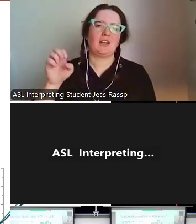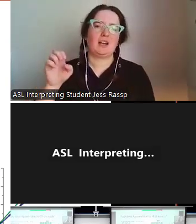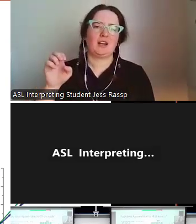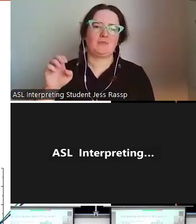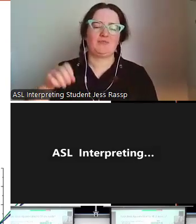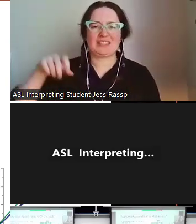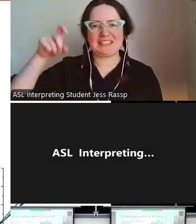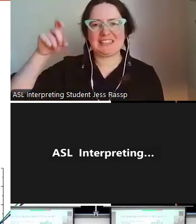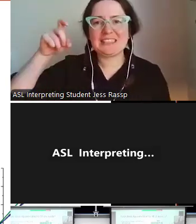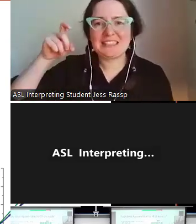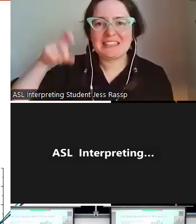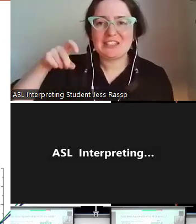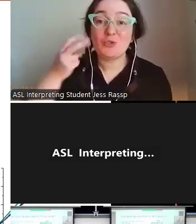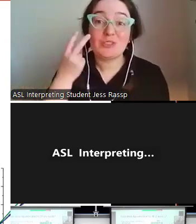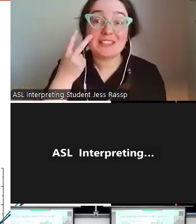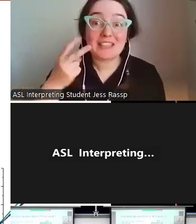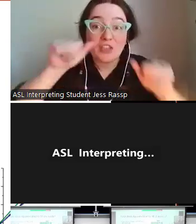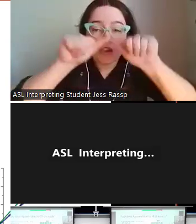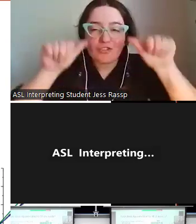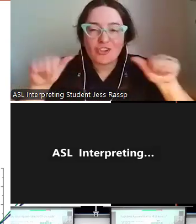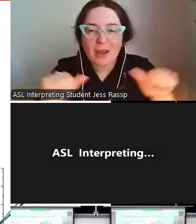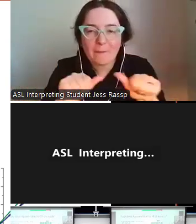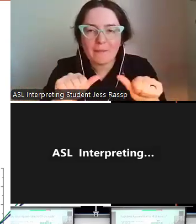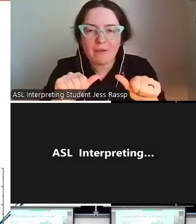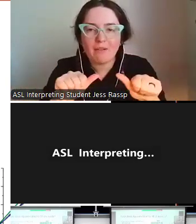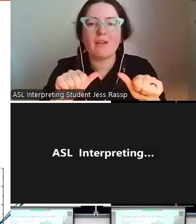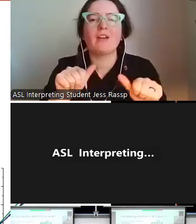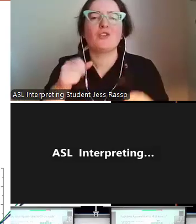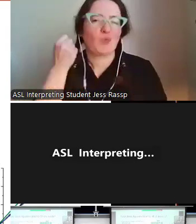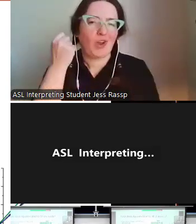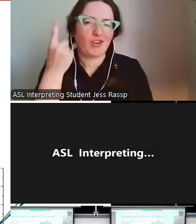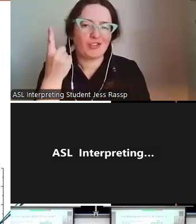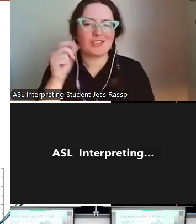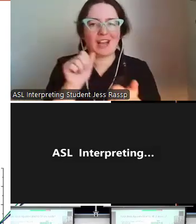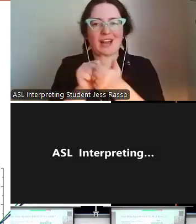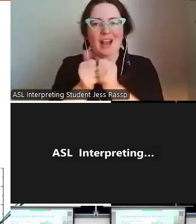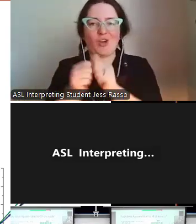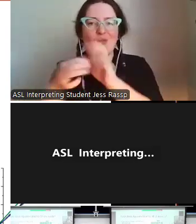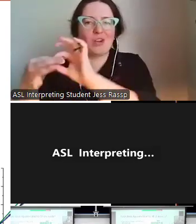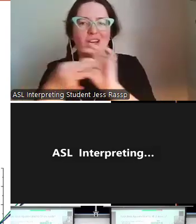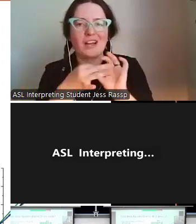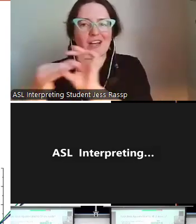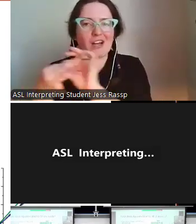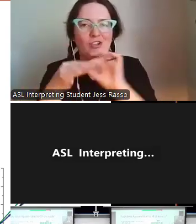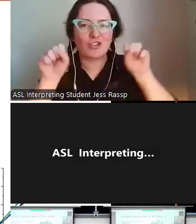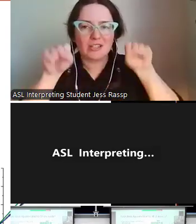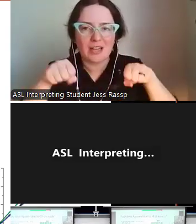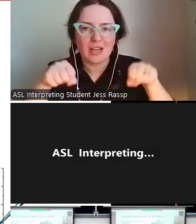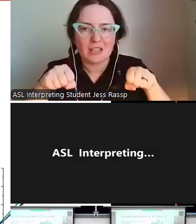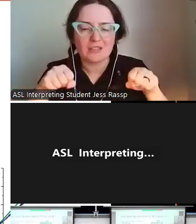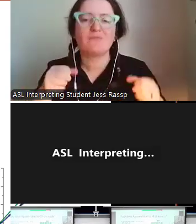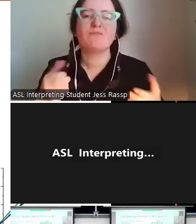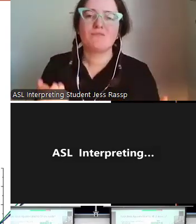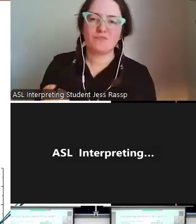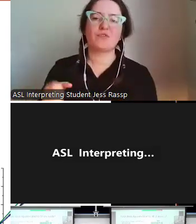shape. Well, SK2 has never been able to really be crystallize. So what they did is they took SK2